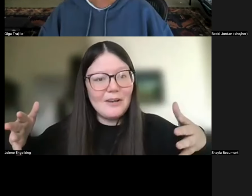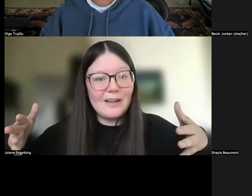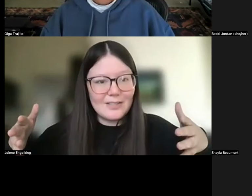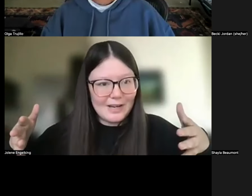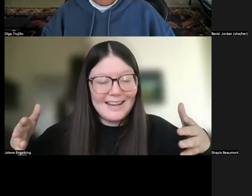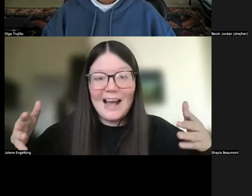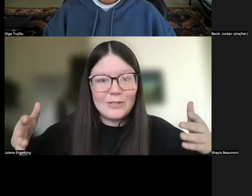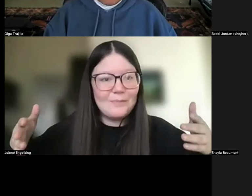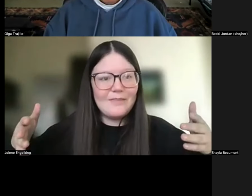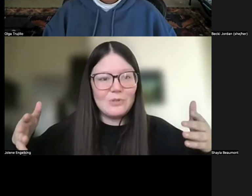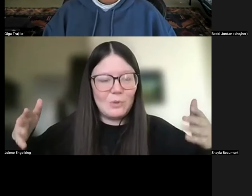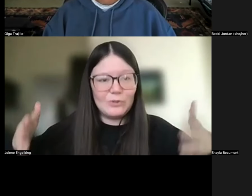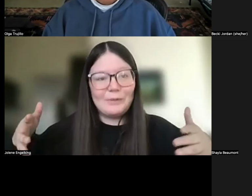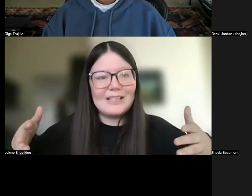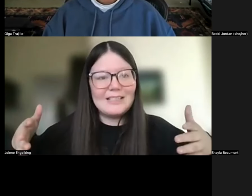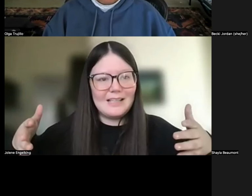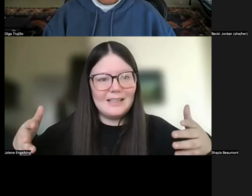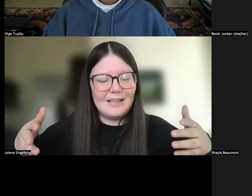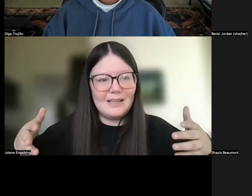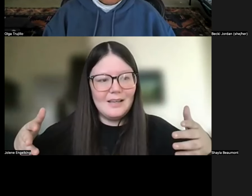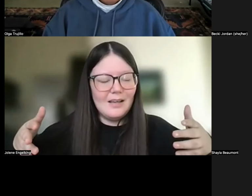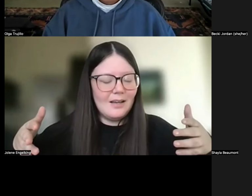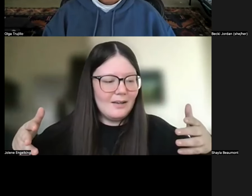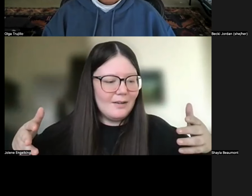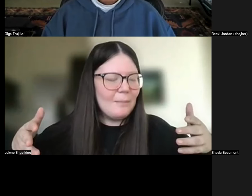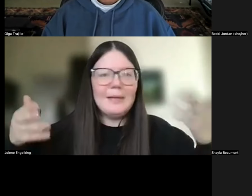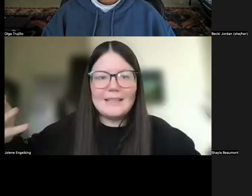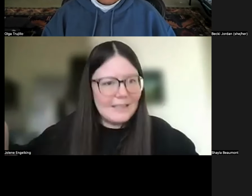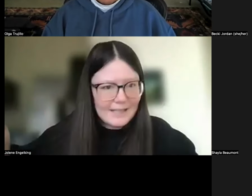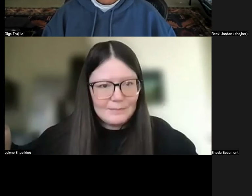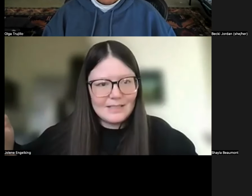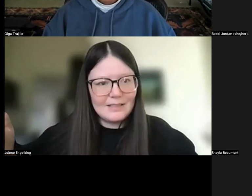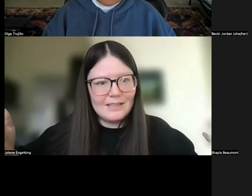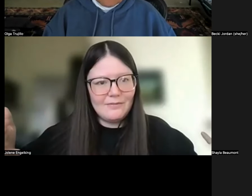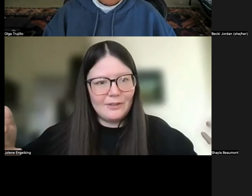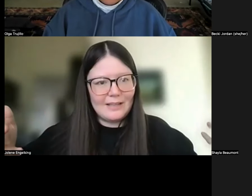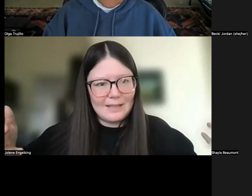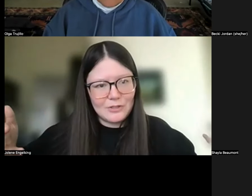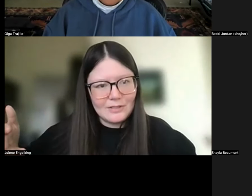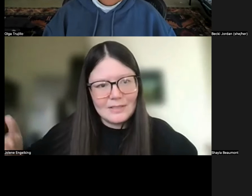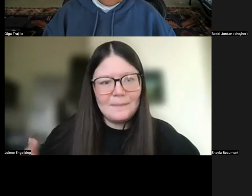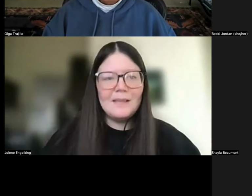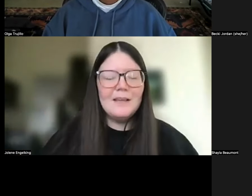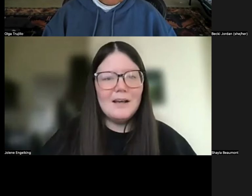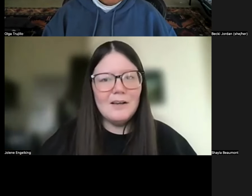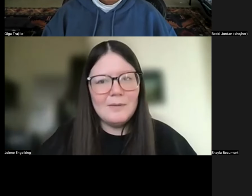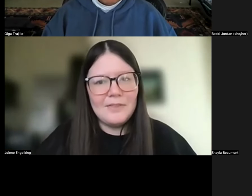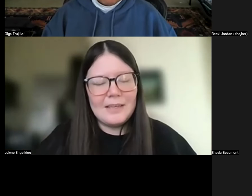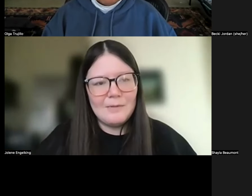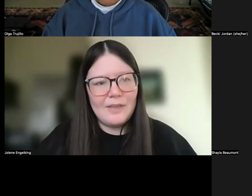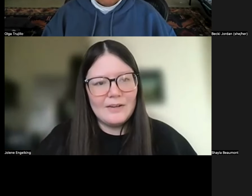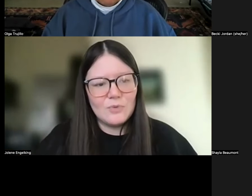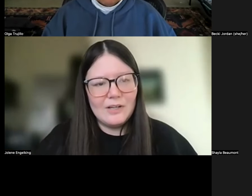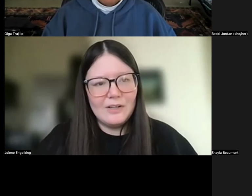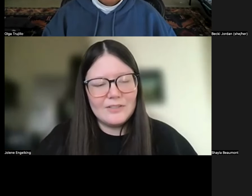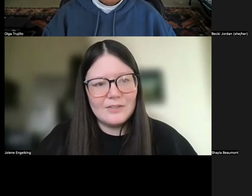like Marriott's, right? And how so many of those older buildings get like blanketed in basically for like exemptions. And thinking